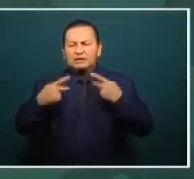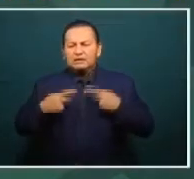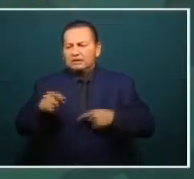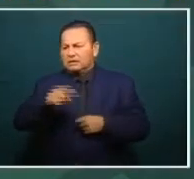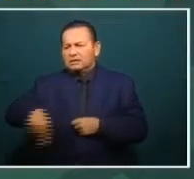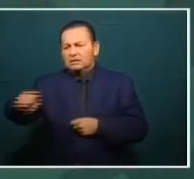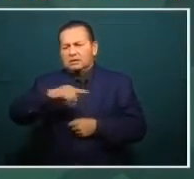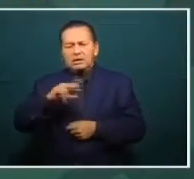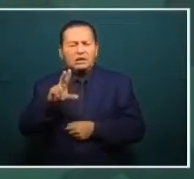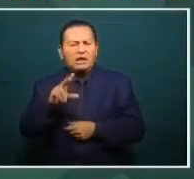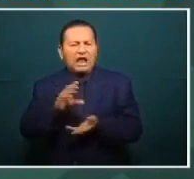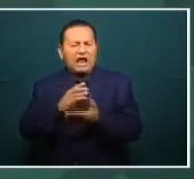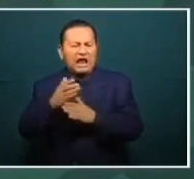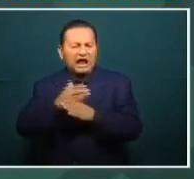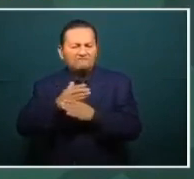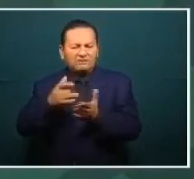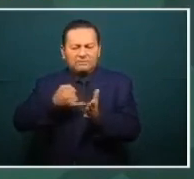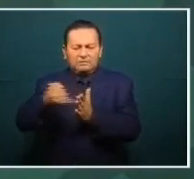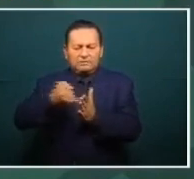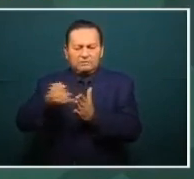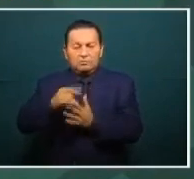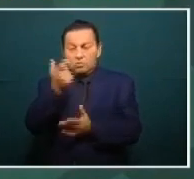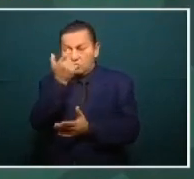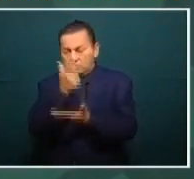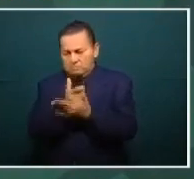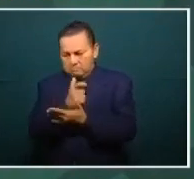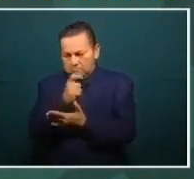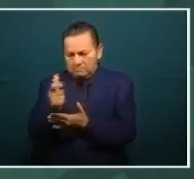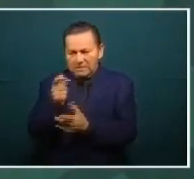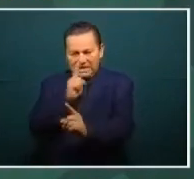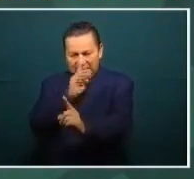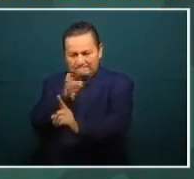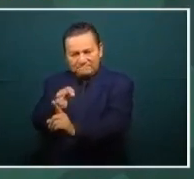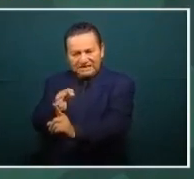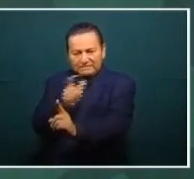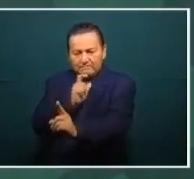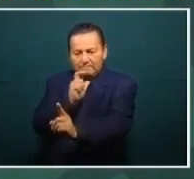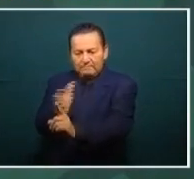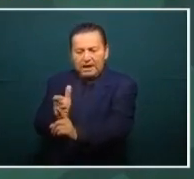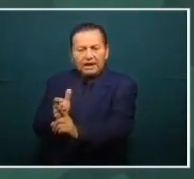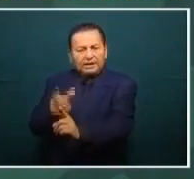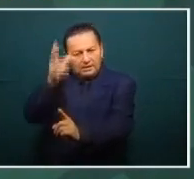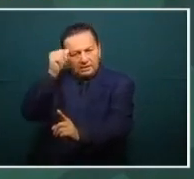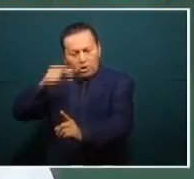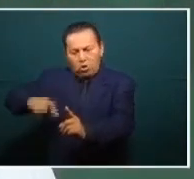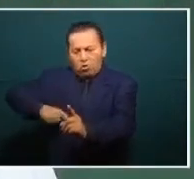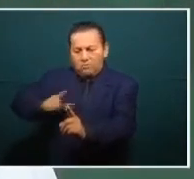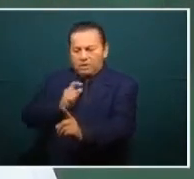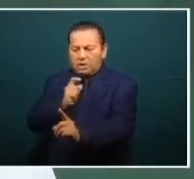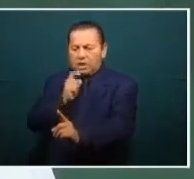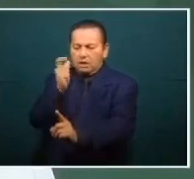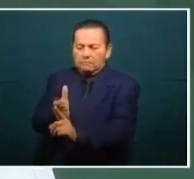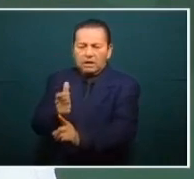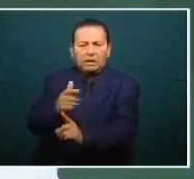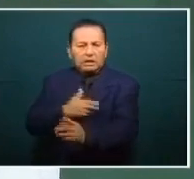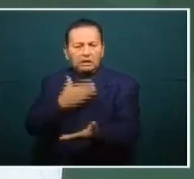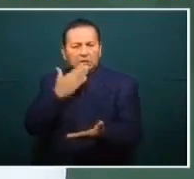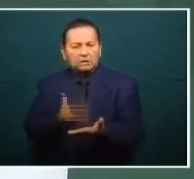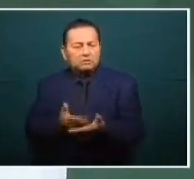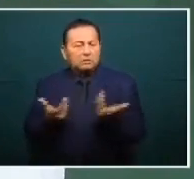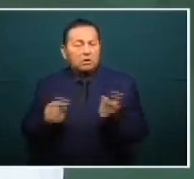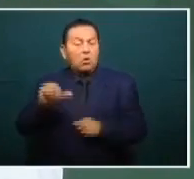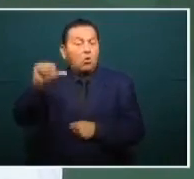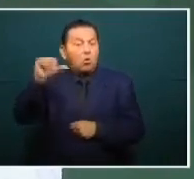Around 80,000 in Veracruz are going to be getting direct funds